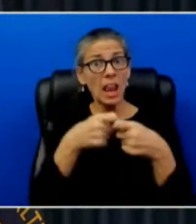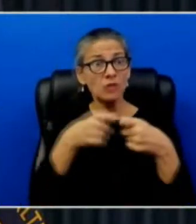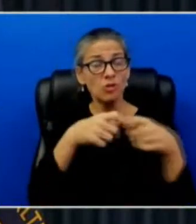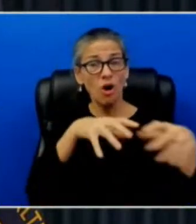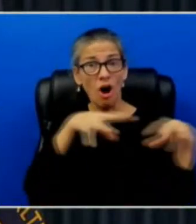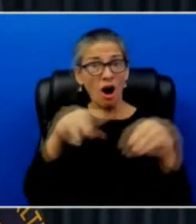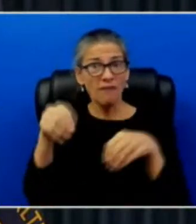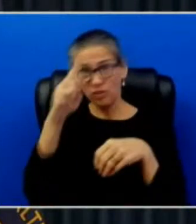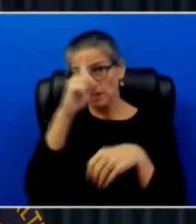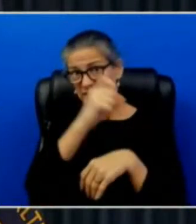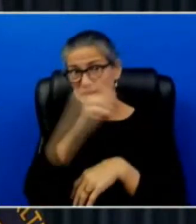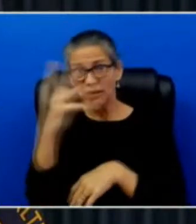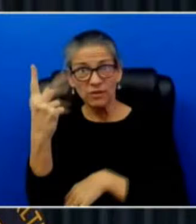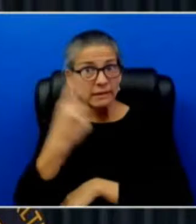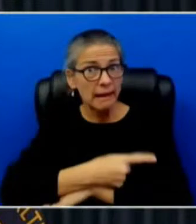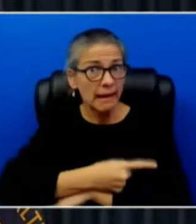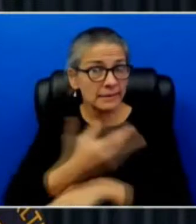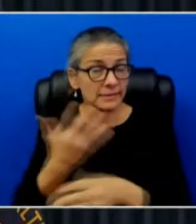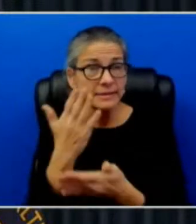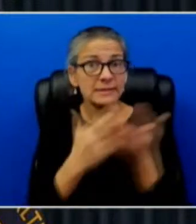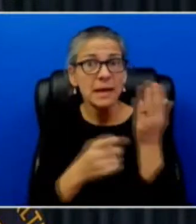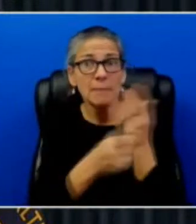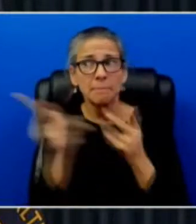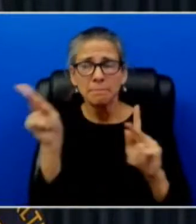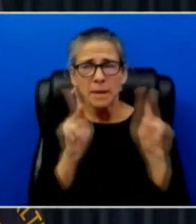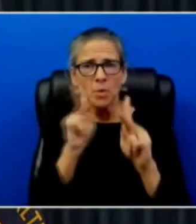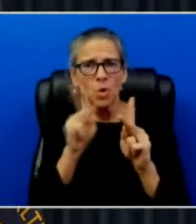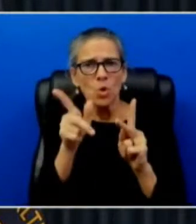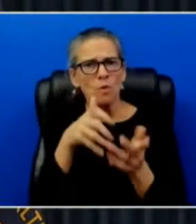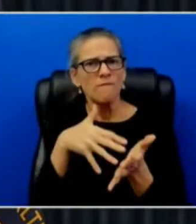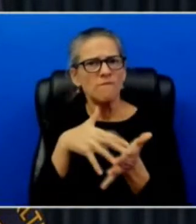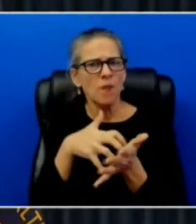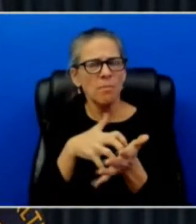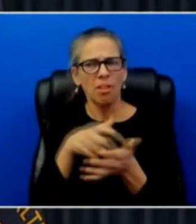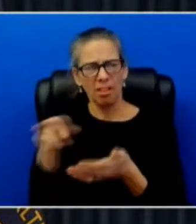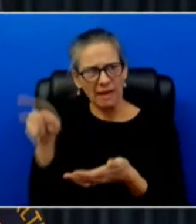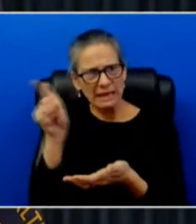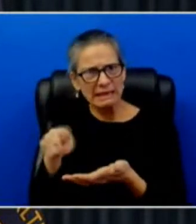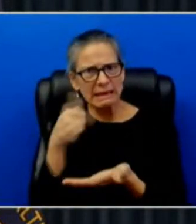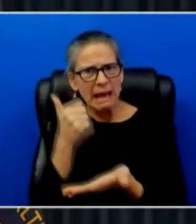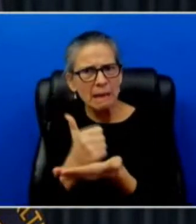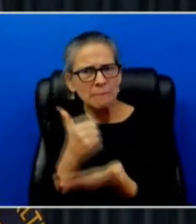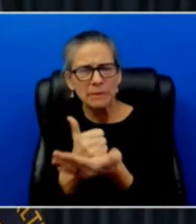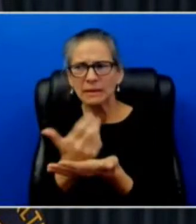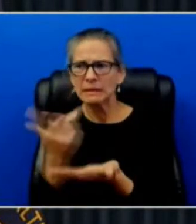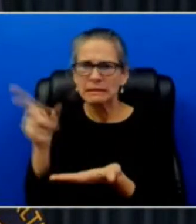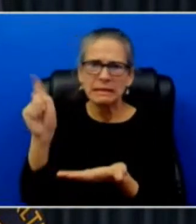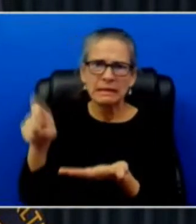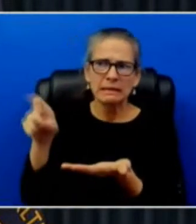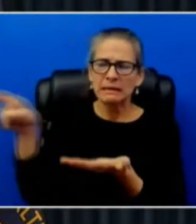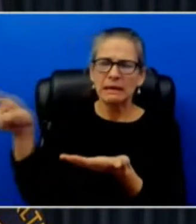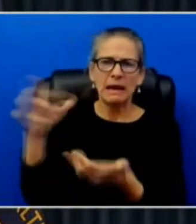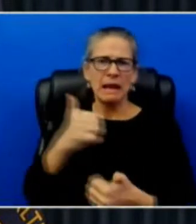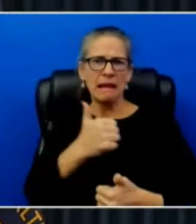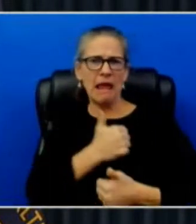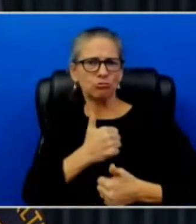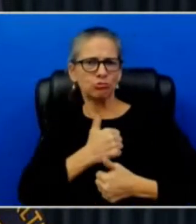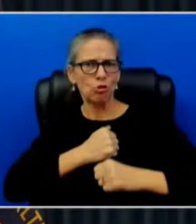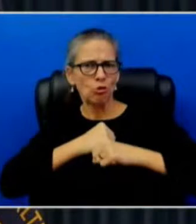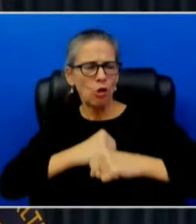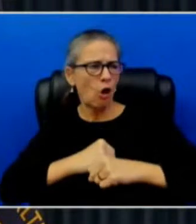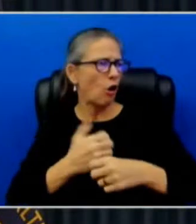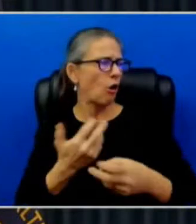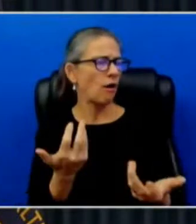where our vulnerable citizens need the assistance of the Commonwealth via the National Guard, the fire departments, the